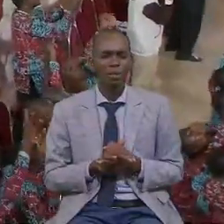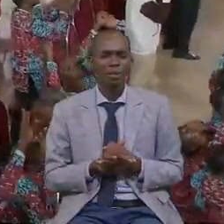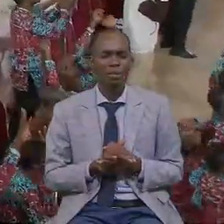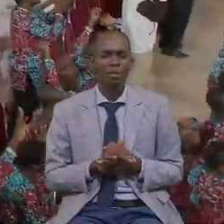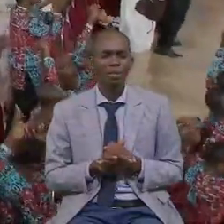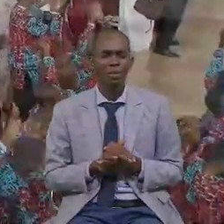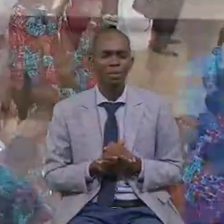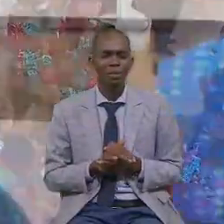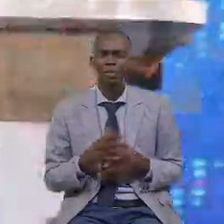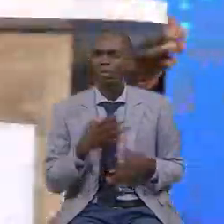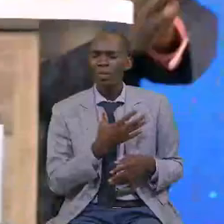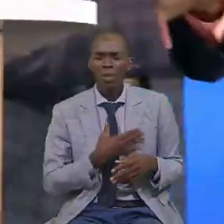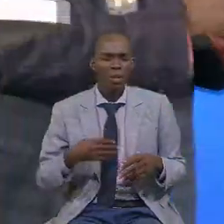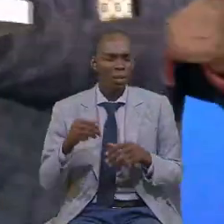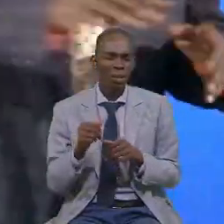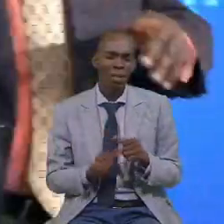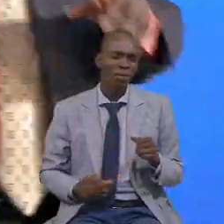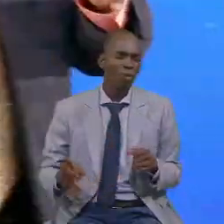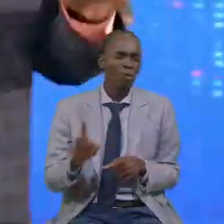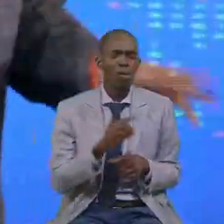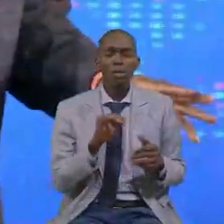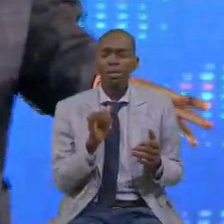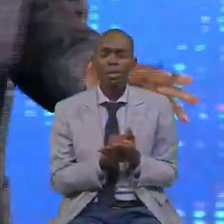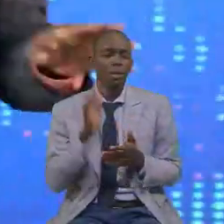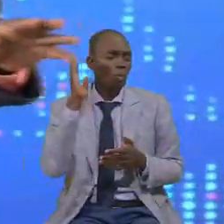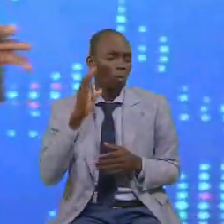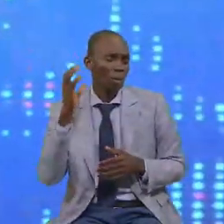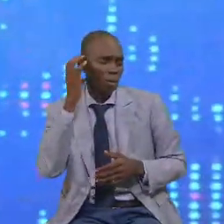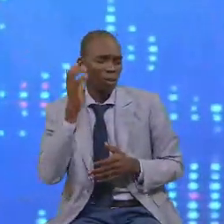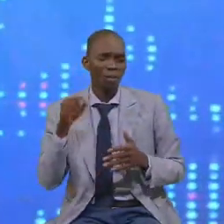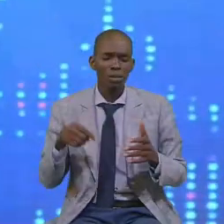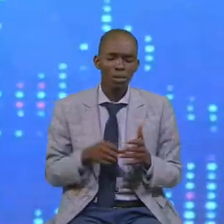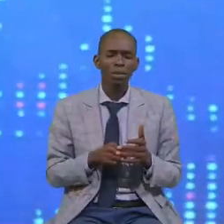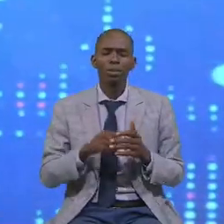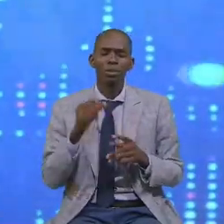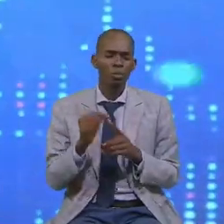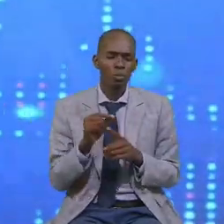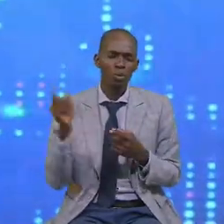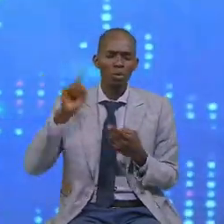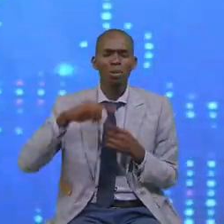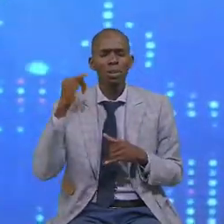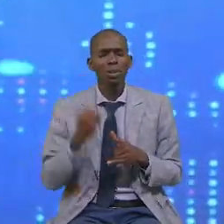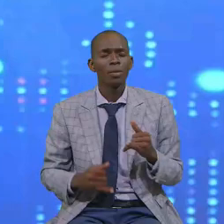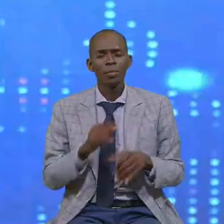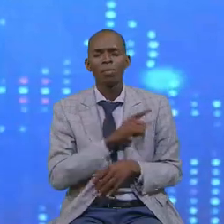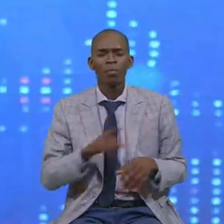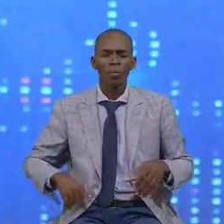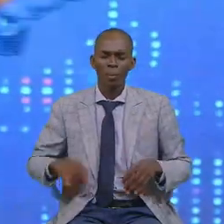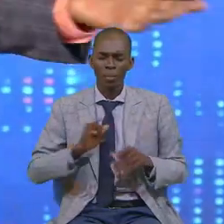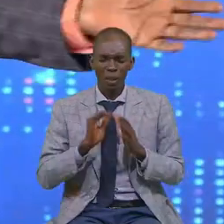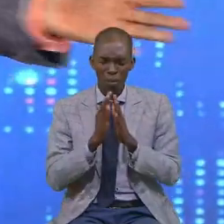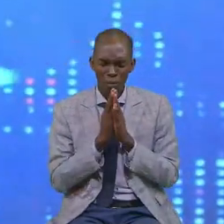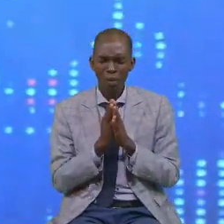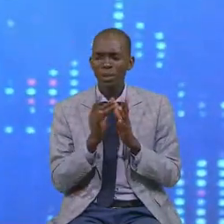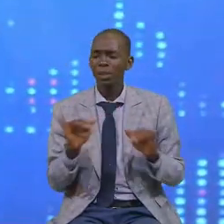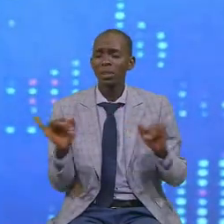And everyone that will hear this message later, Lord, I pray the same